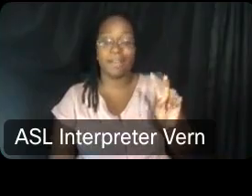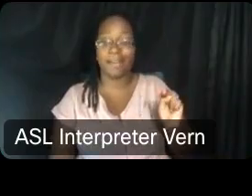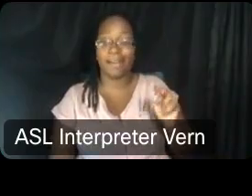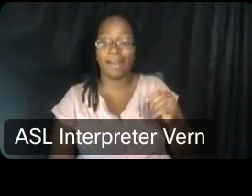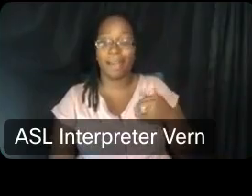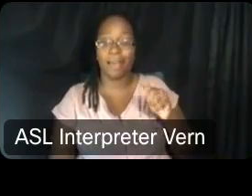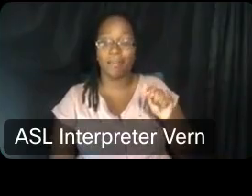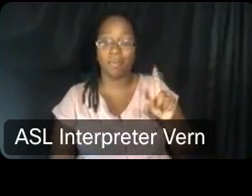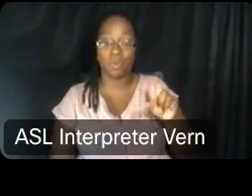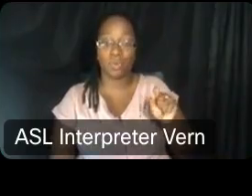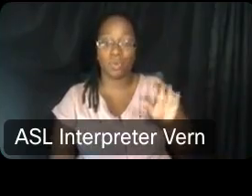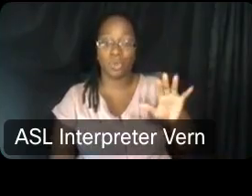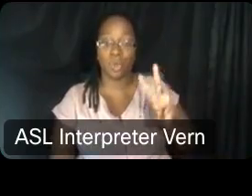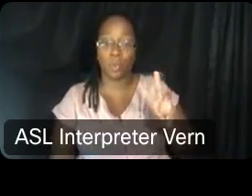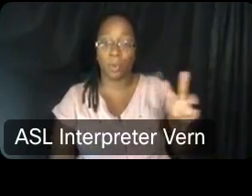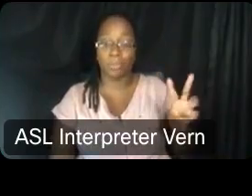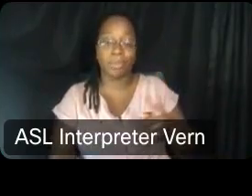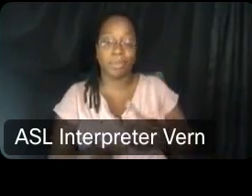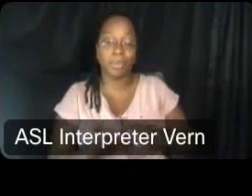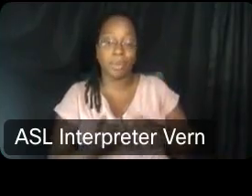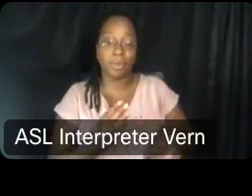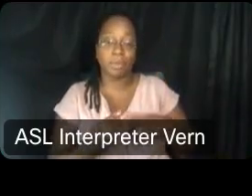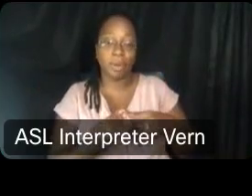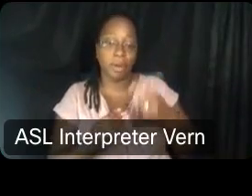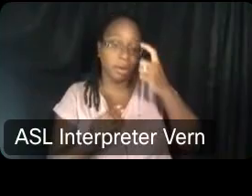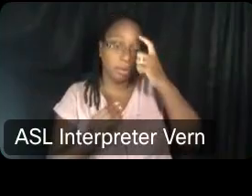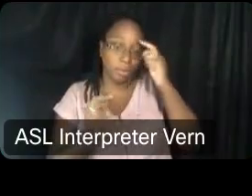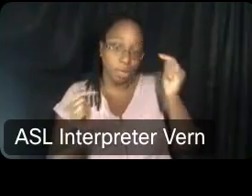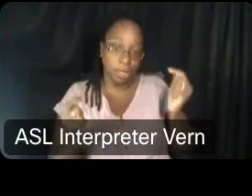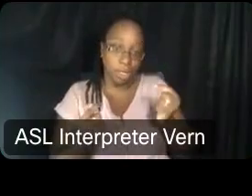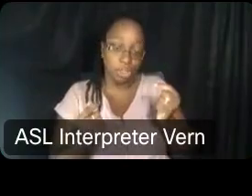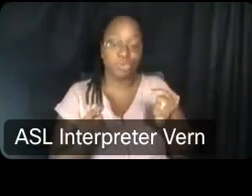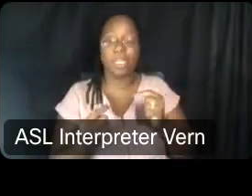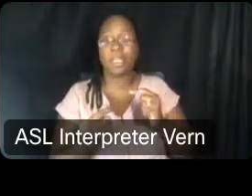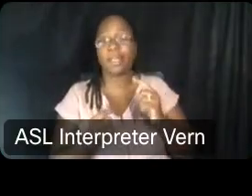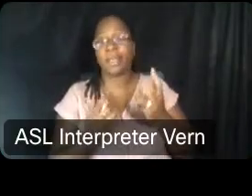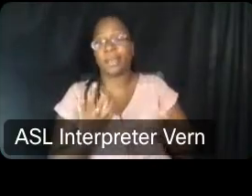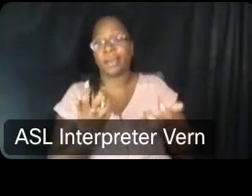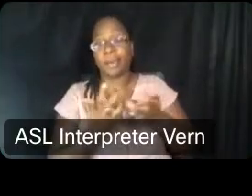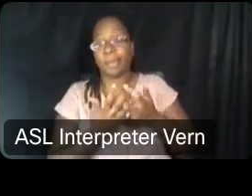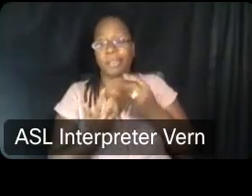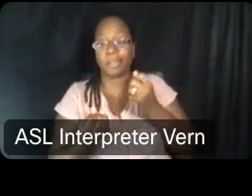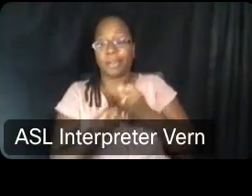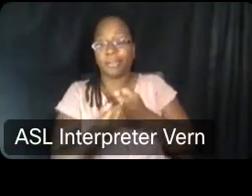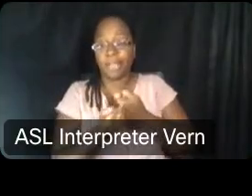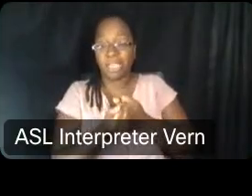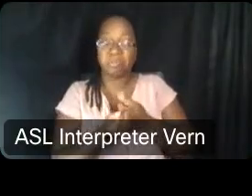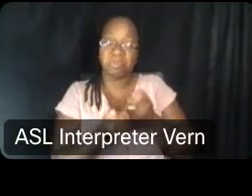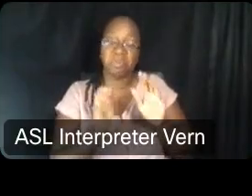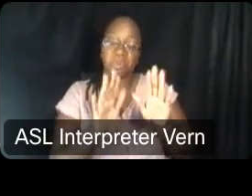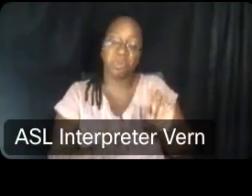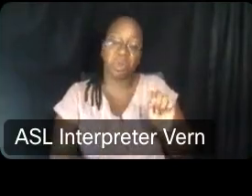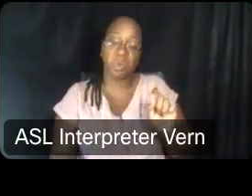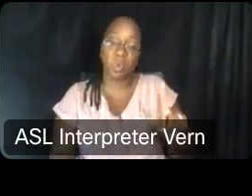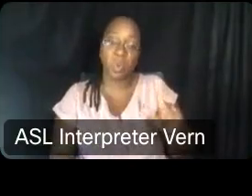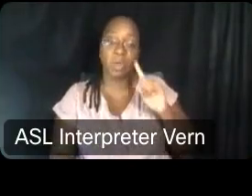talk about brain injury and accommodations for advocates, which is a great tool. I do believe we're actually sharing some of that